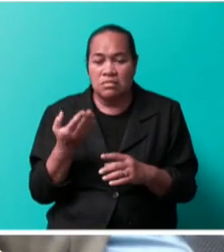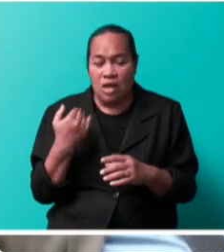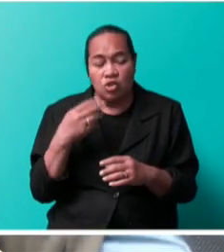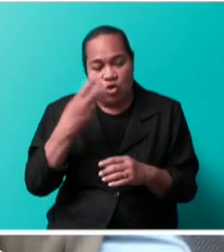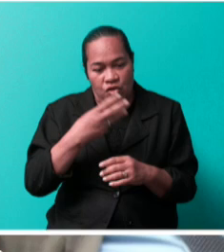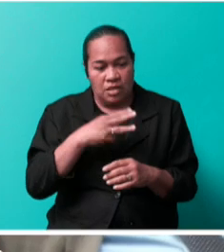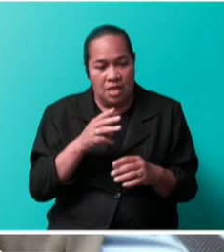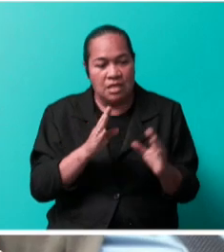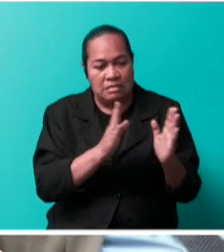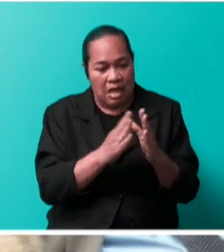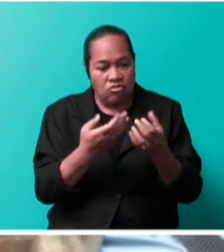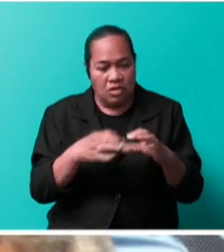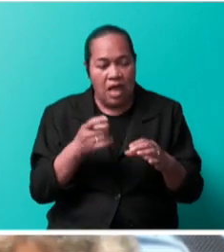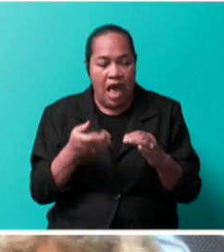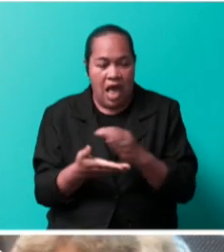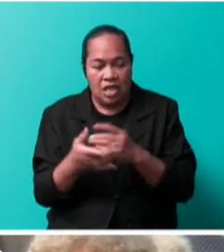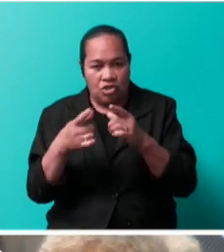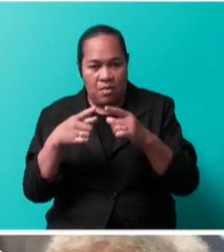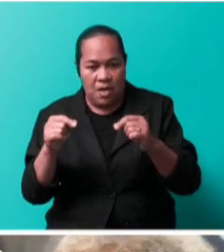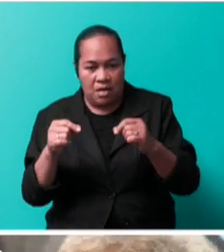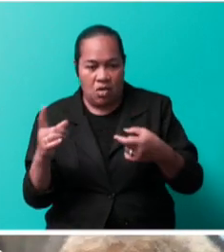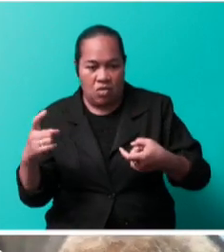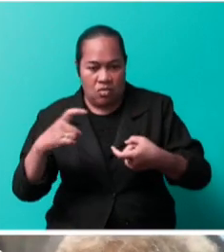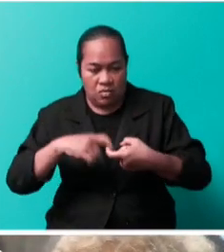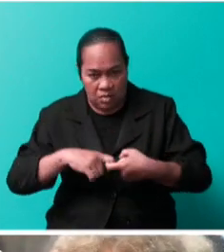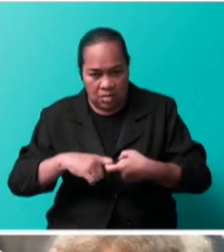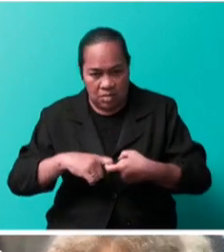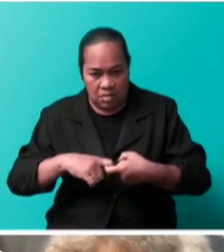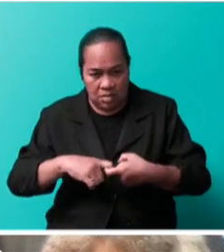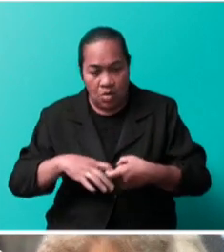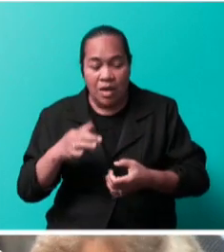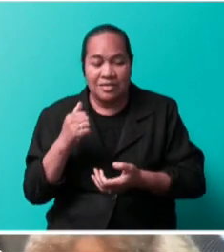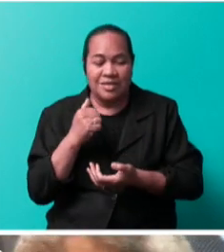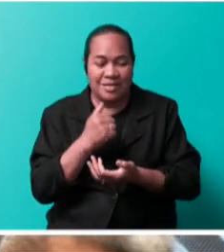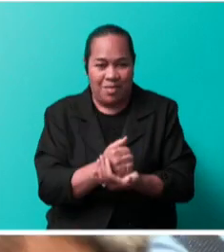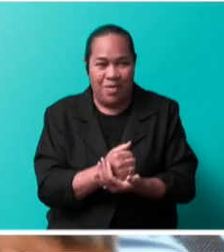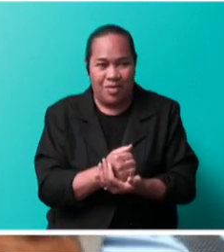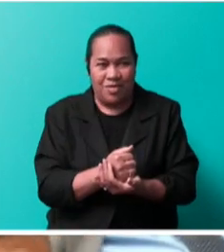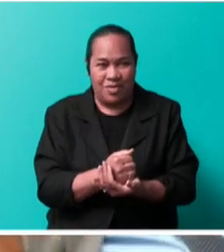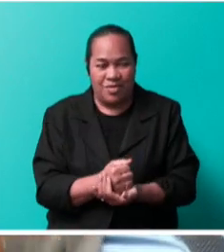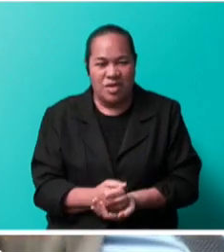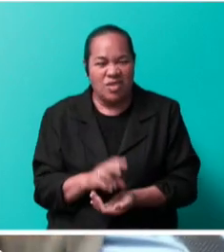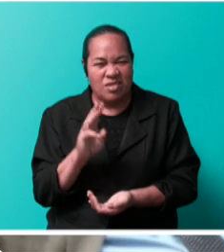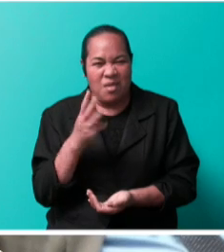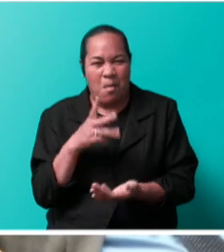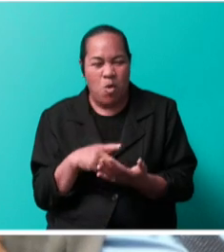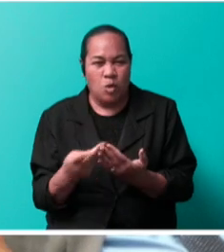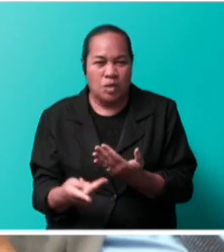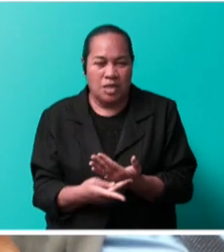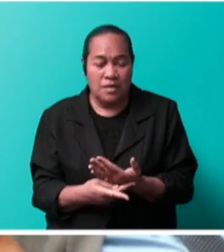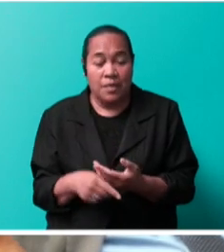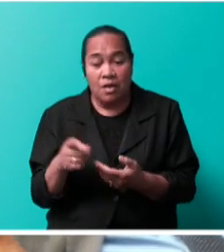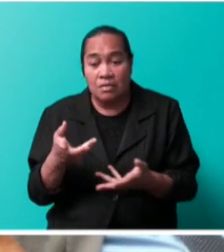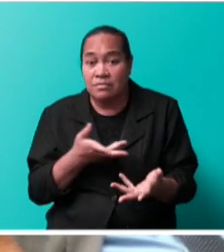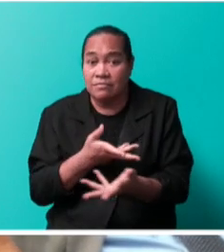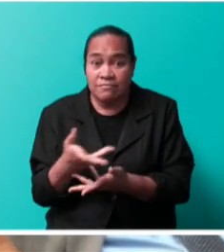councils under the Japan International Cooperation Agency supported JPRISM 3 project. During these